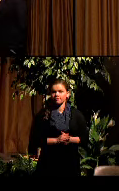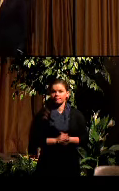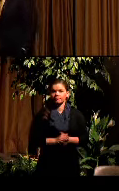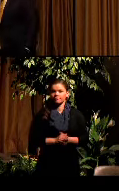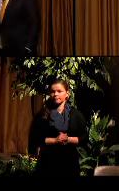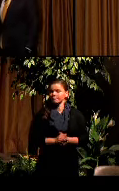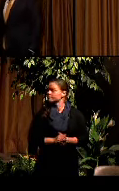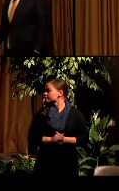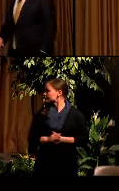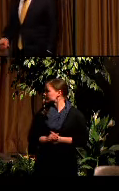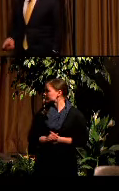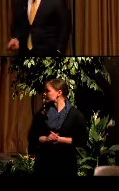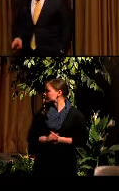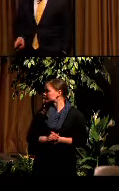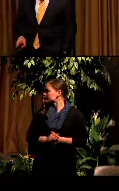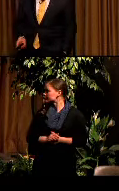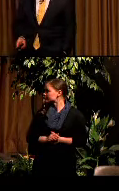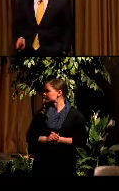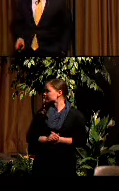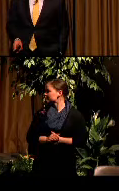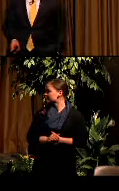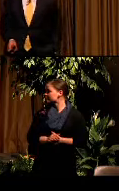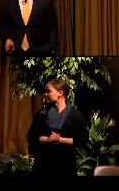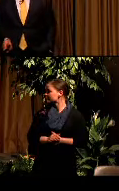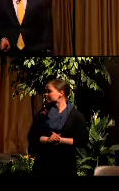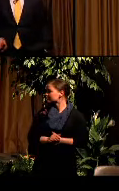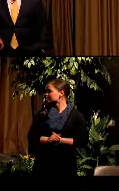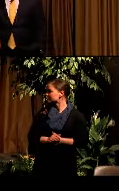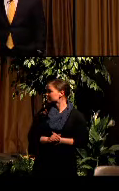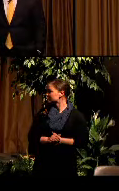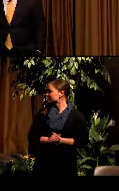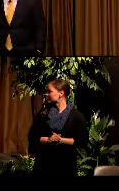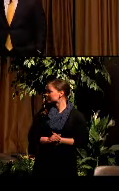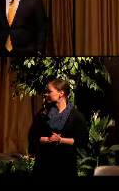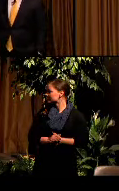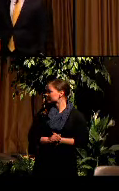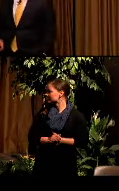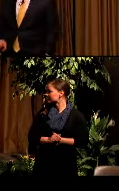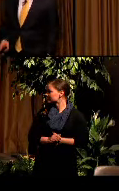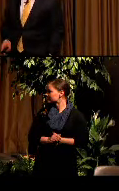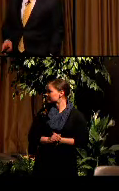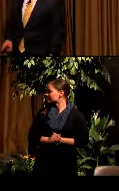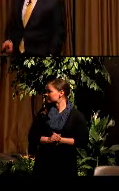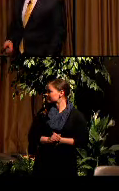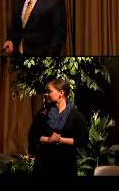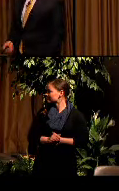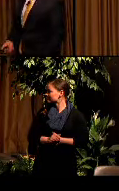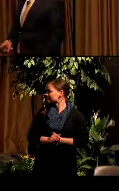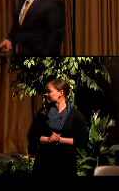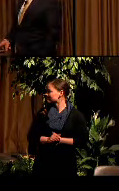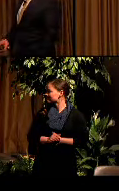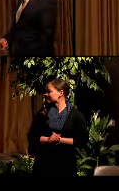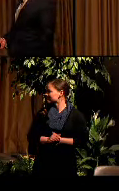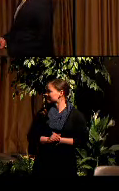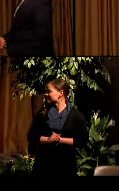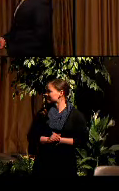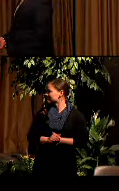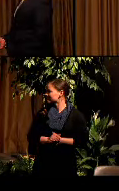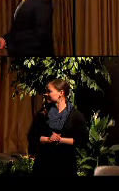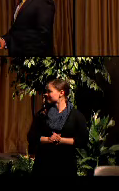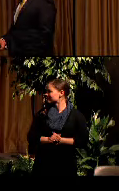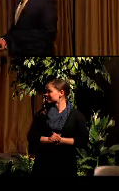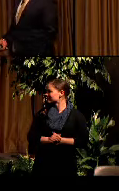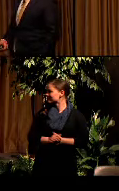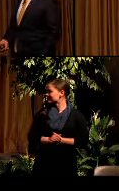Unfortunately, the sage grouse habitat, the sage itself, is under all sorts of threats, primarily grazing,